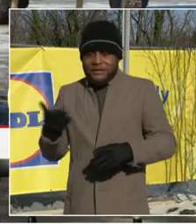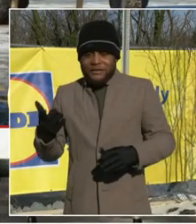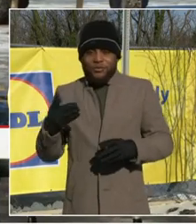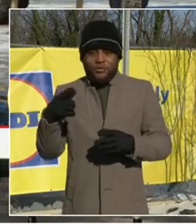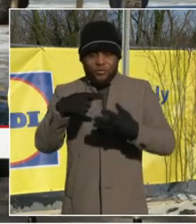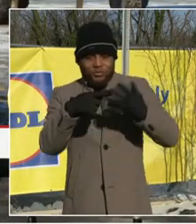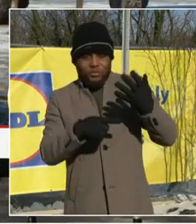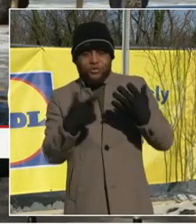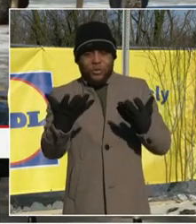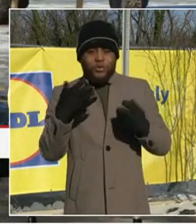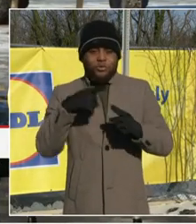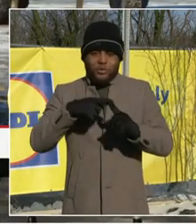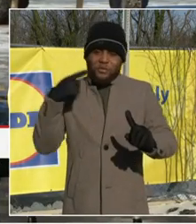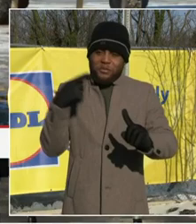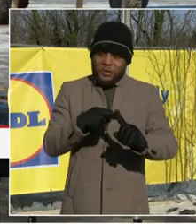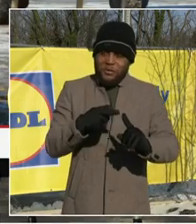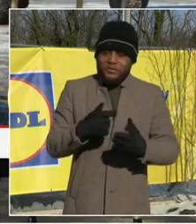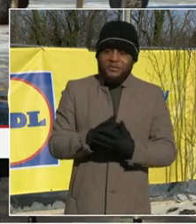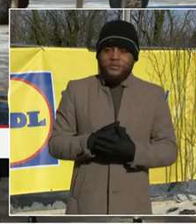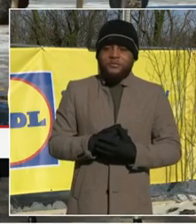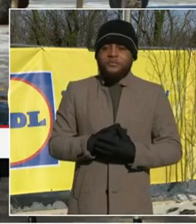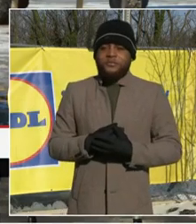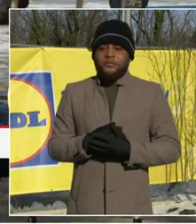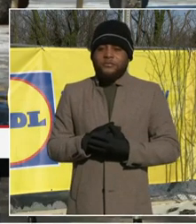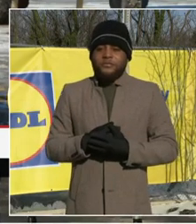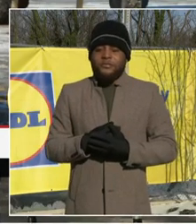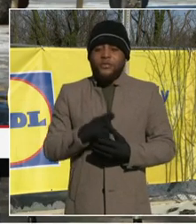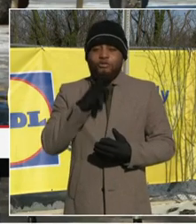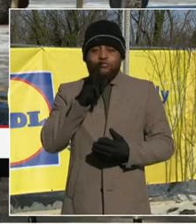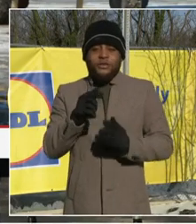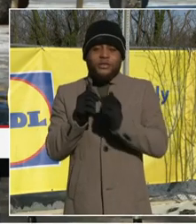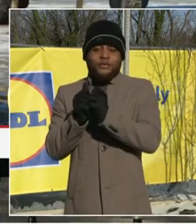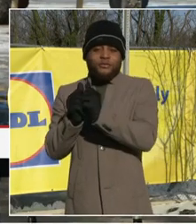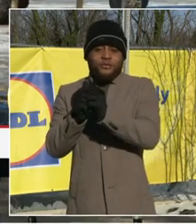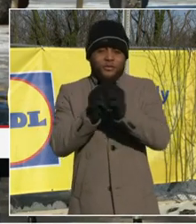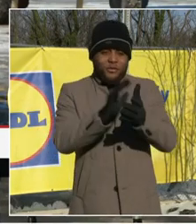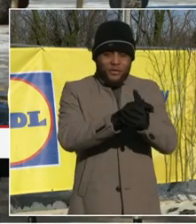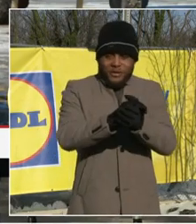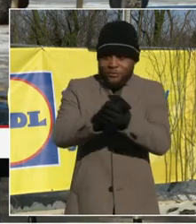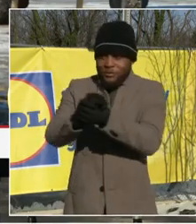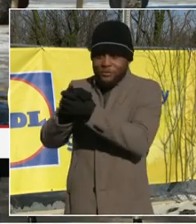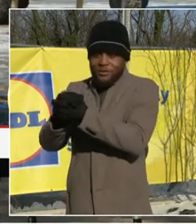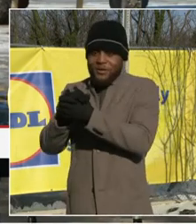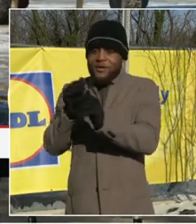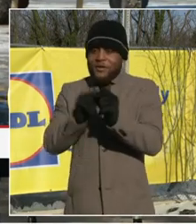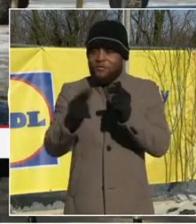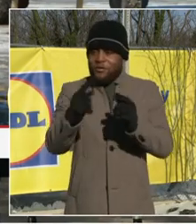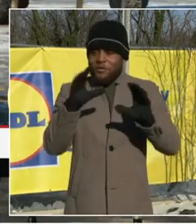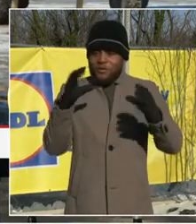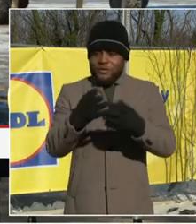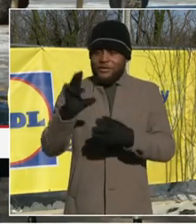want to say congratulations to the Ward 7 community. Give Ward 7 a big round of applause.